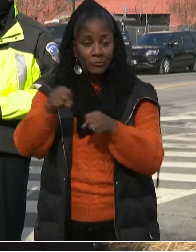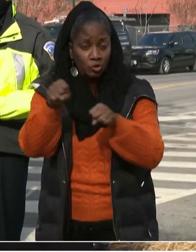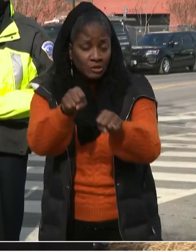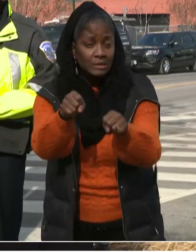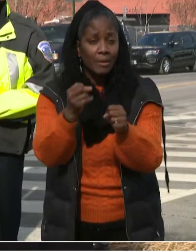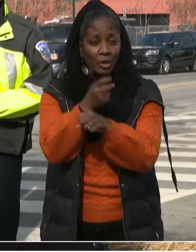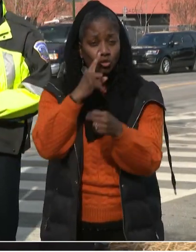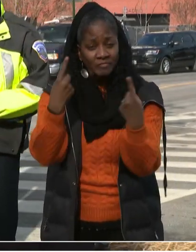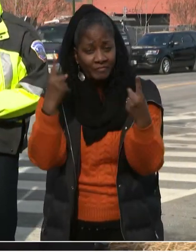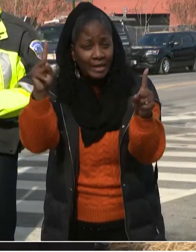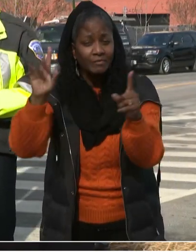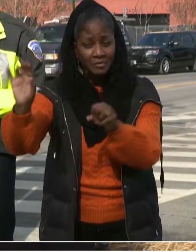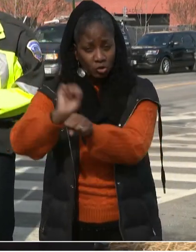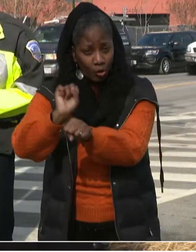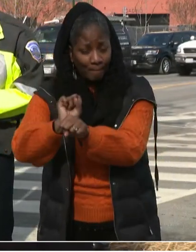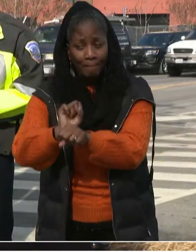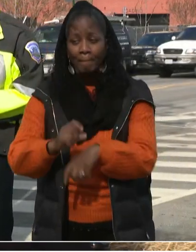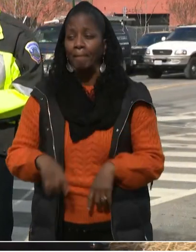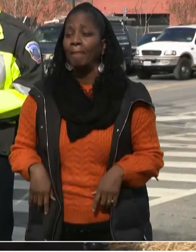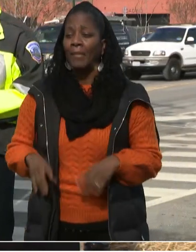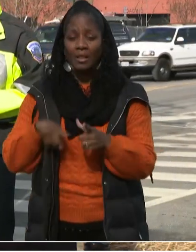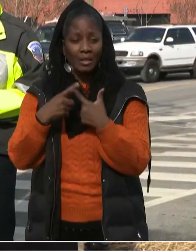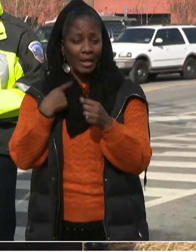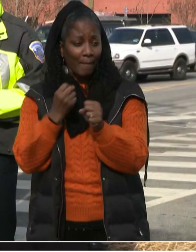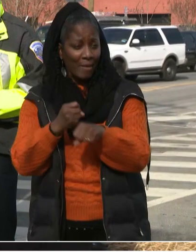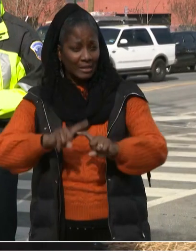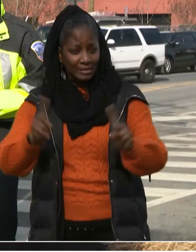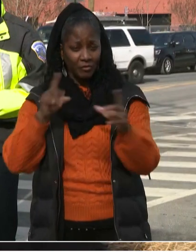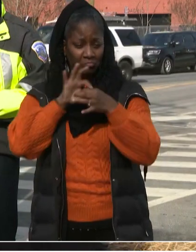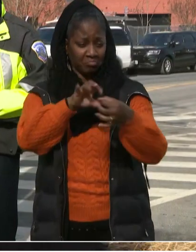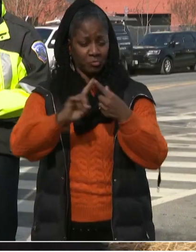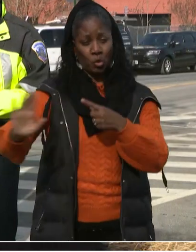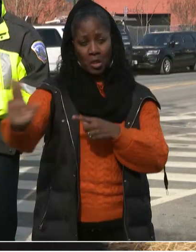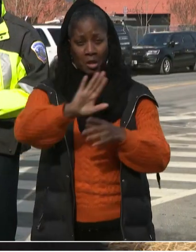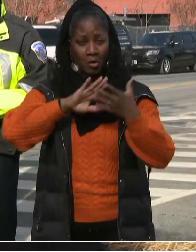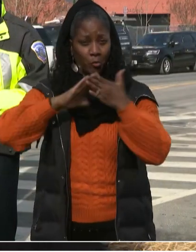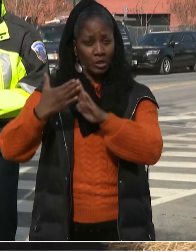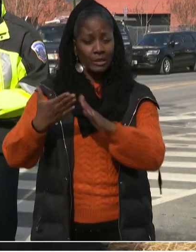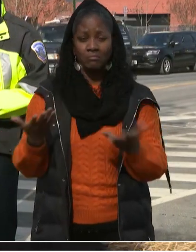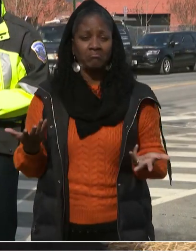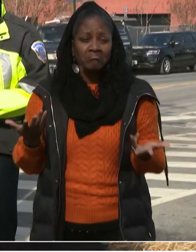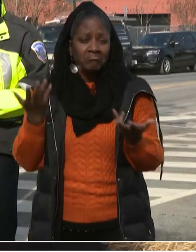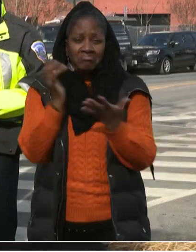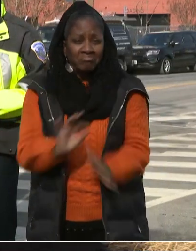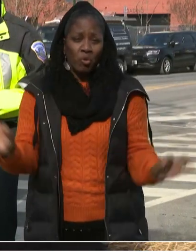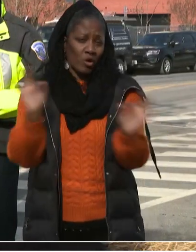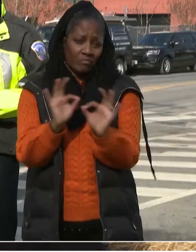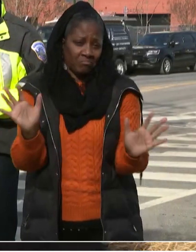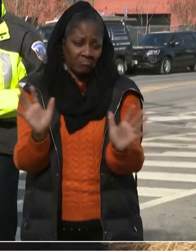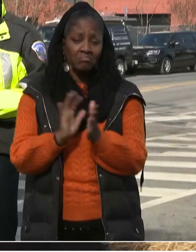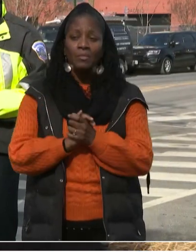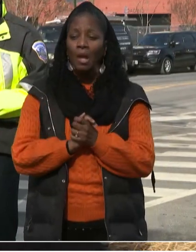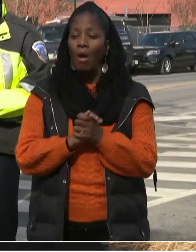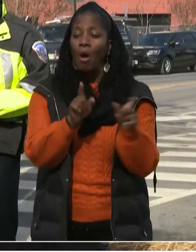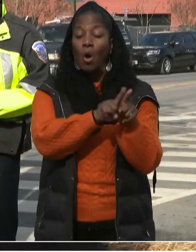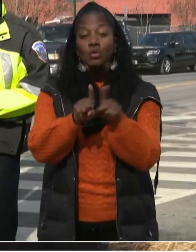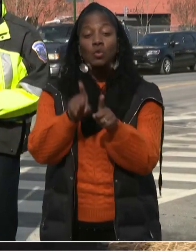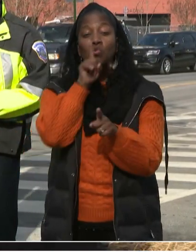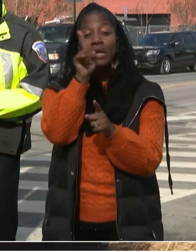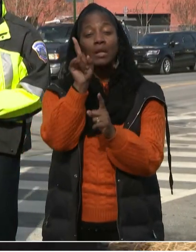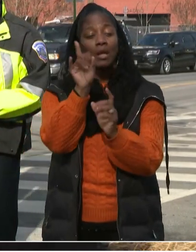and effectively where they can make a difference in communities. That's important. It's also our responsibility to